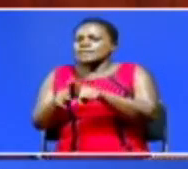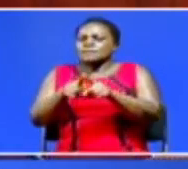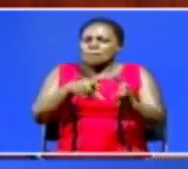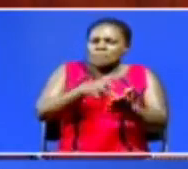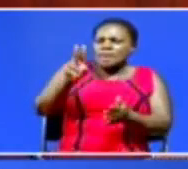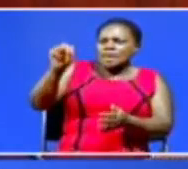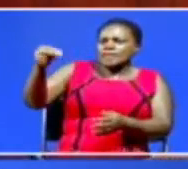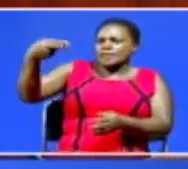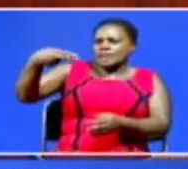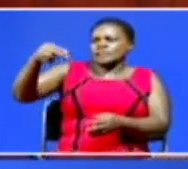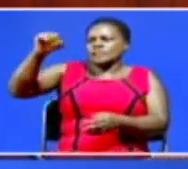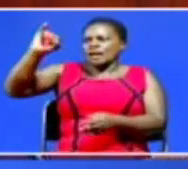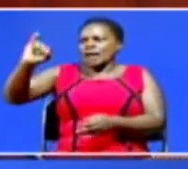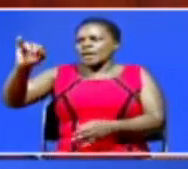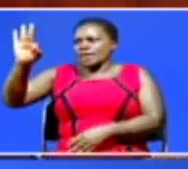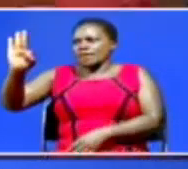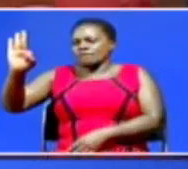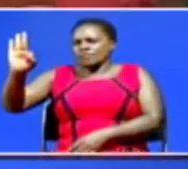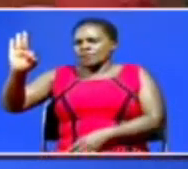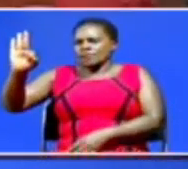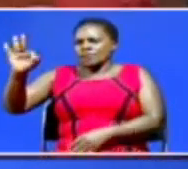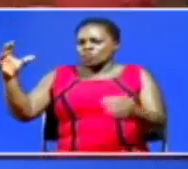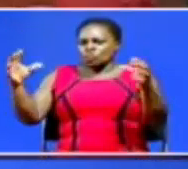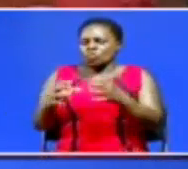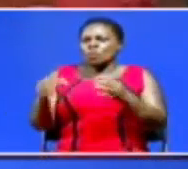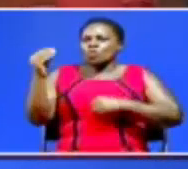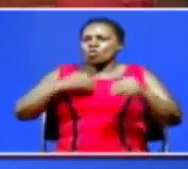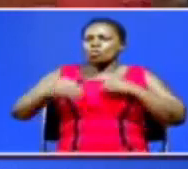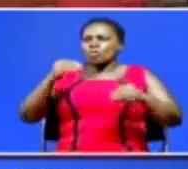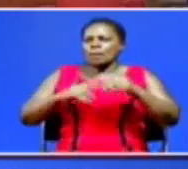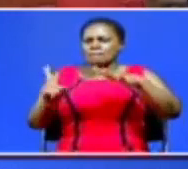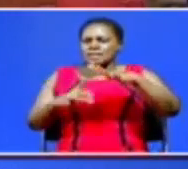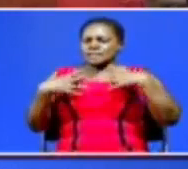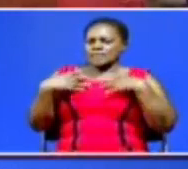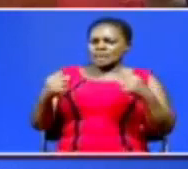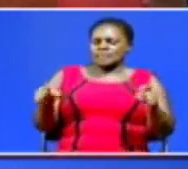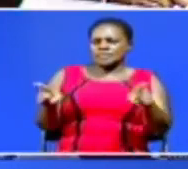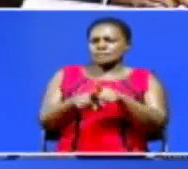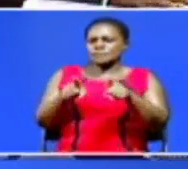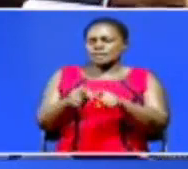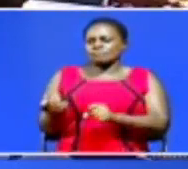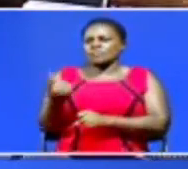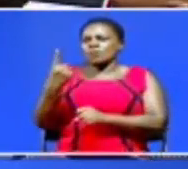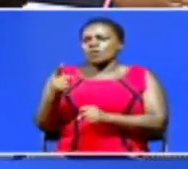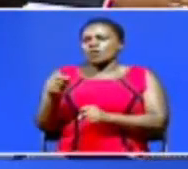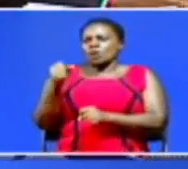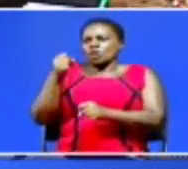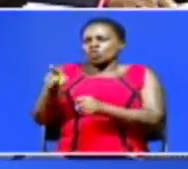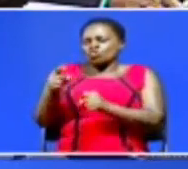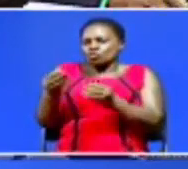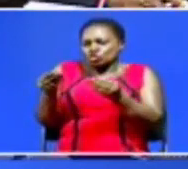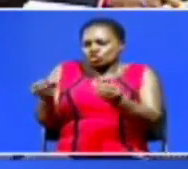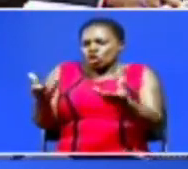to NHIF pool. The subject of corruption at the Minister of Health was highlighted. How will you